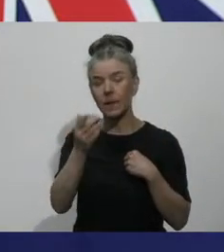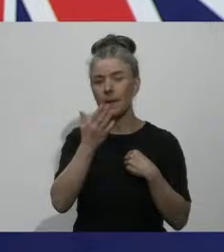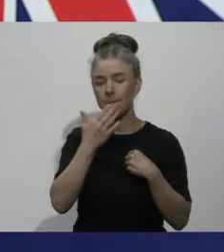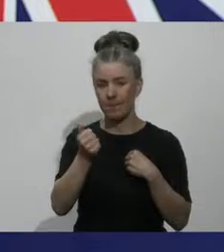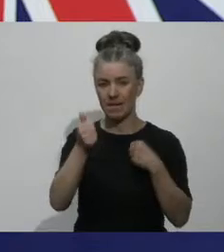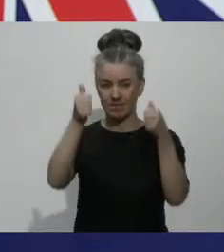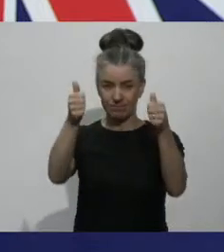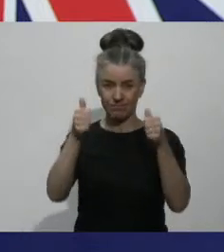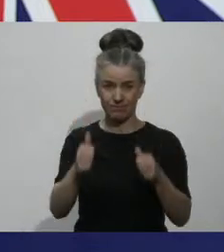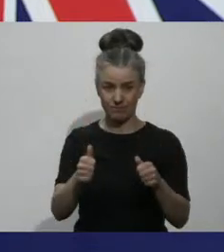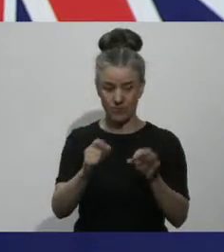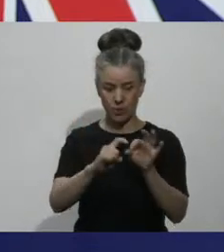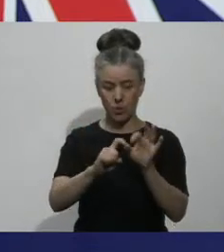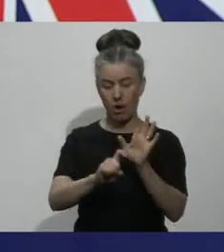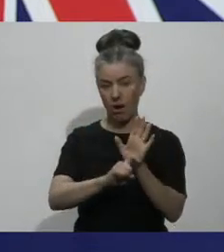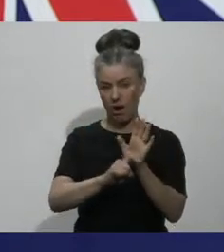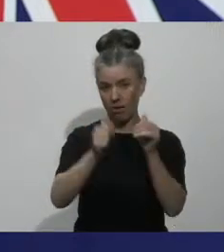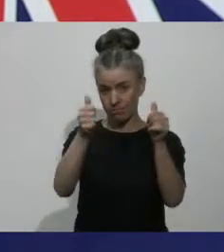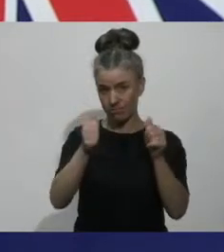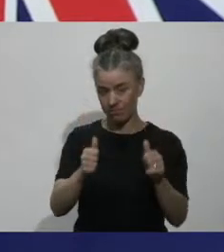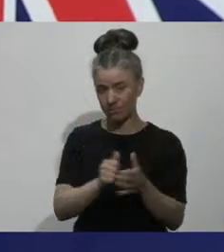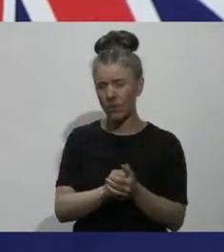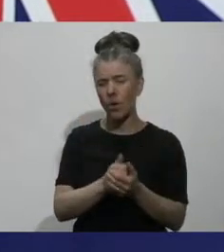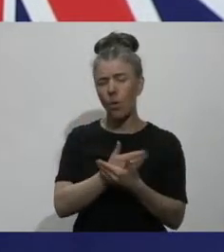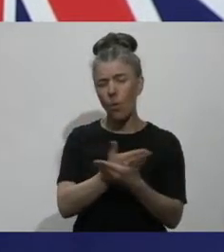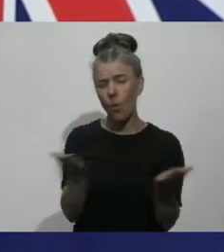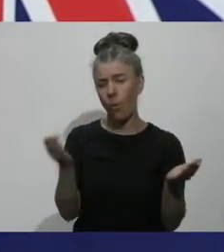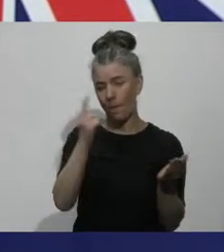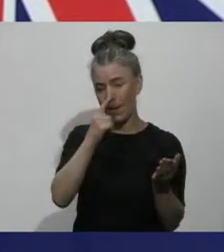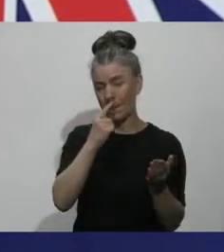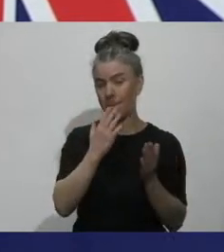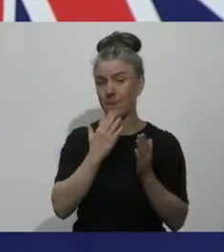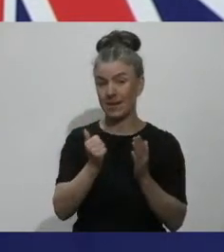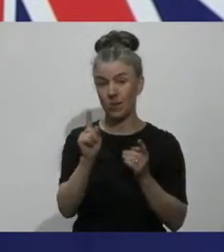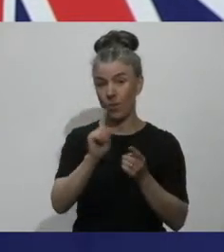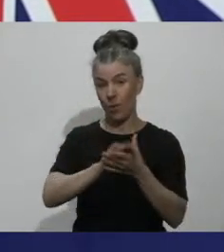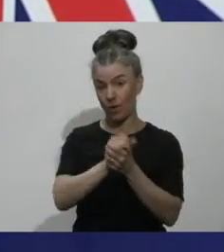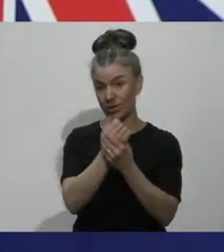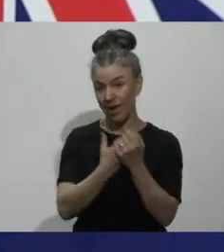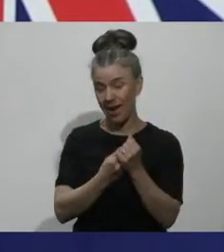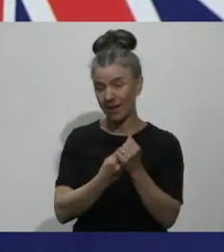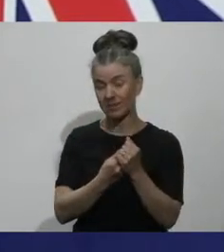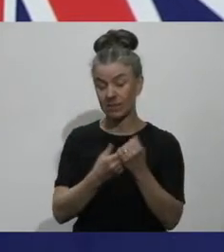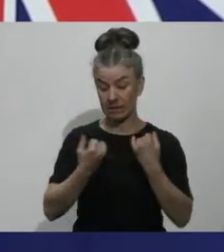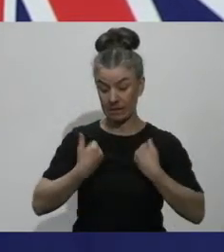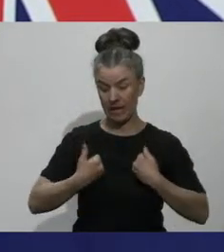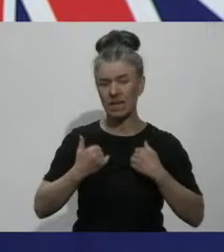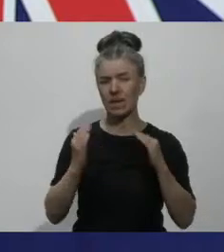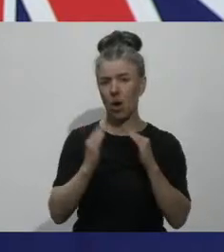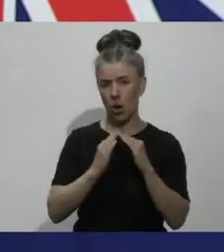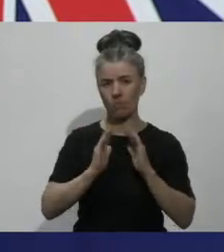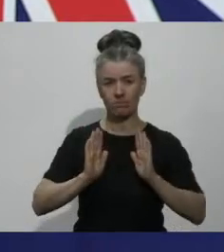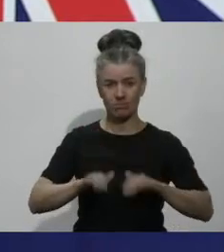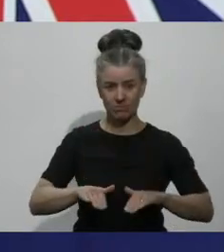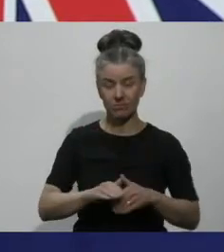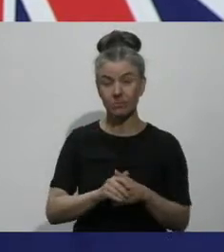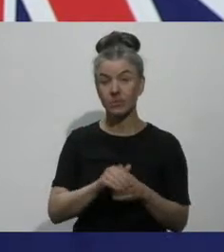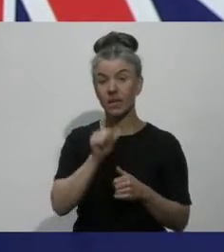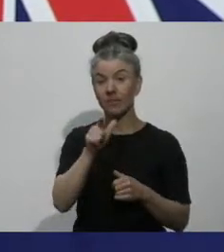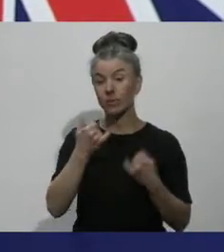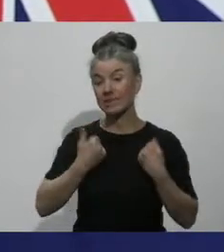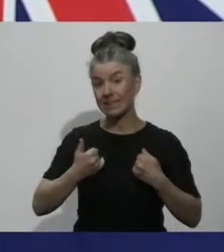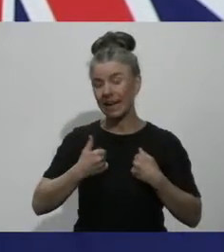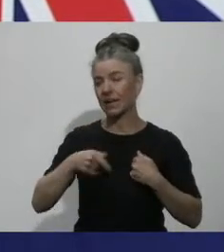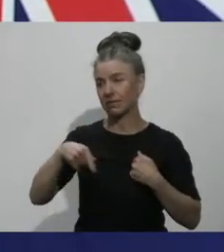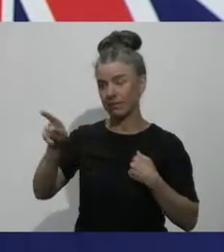QR code posters. And everyone, wash your hands, stay home if you're sick, and if you're unwell,